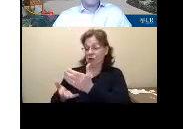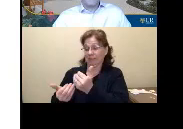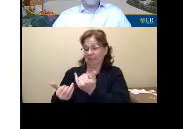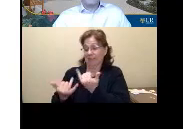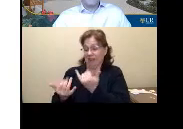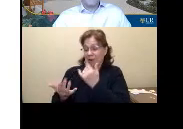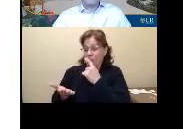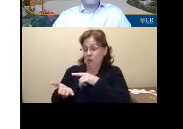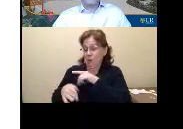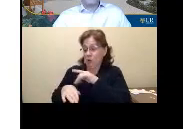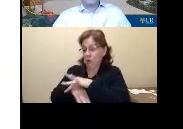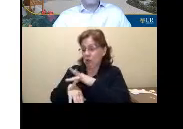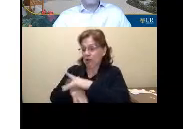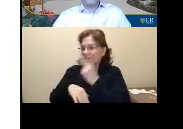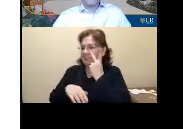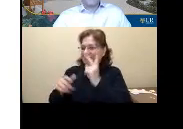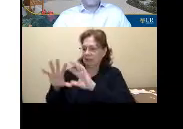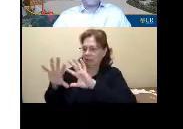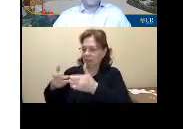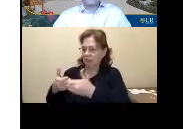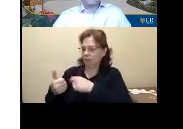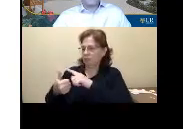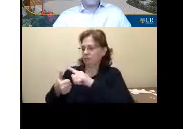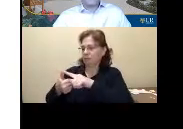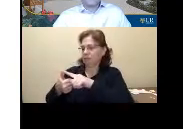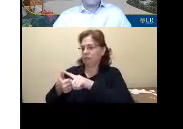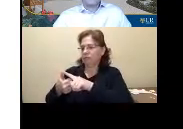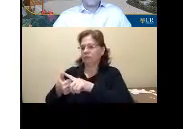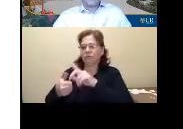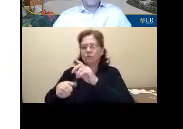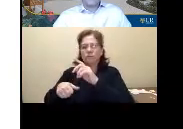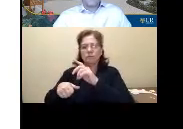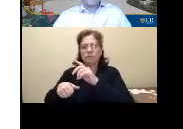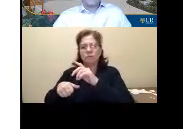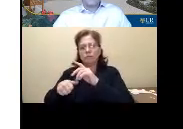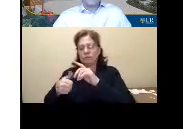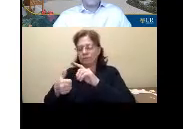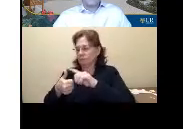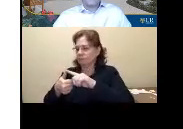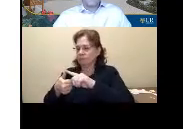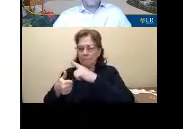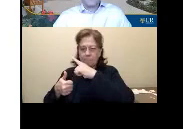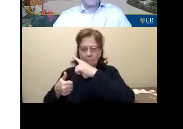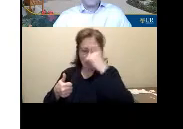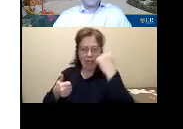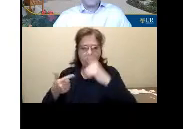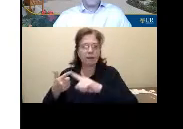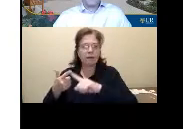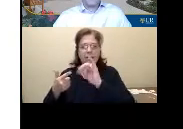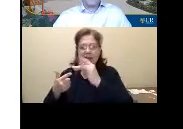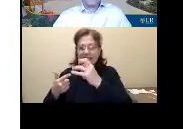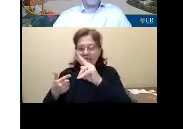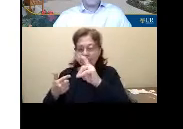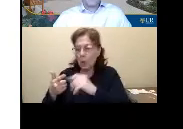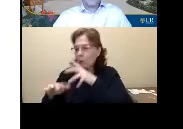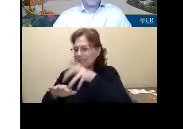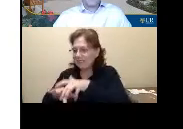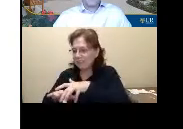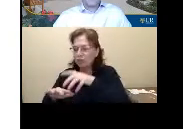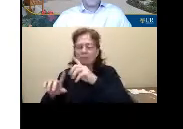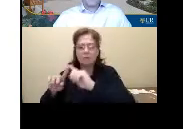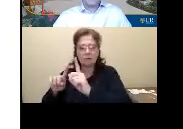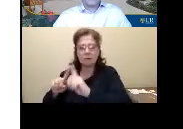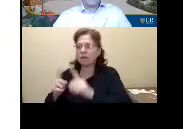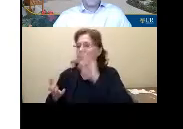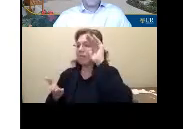Blacks, Latinos, Asians, and Indigenous Americans are less likely to be diagnosed with early stage lung cancer. They are less likely to